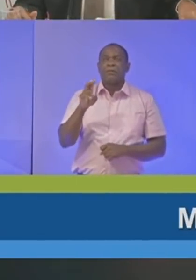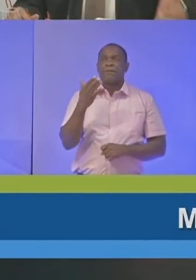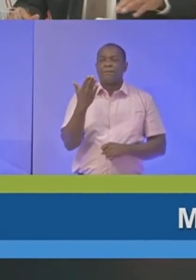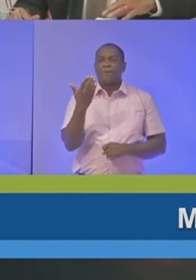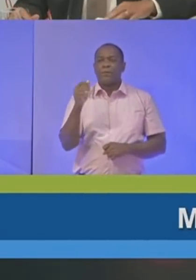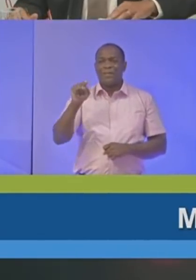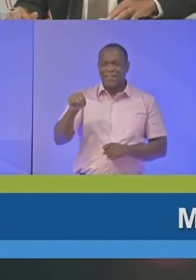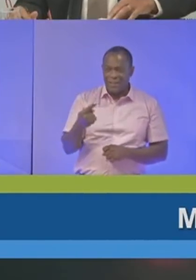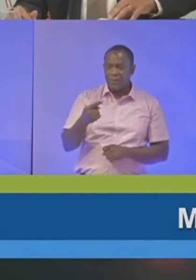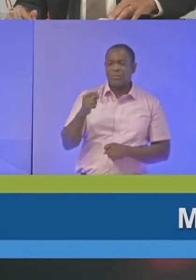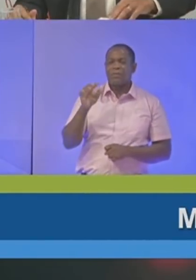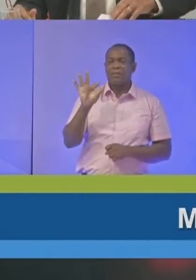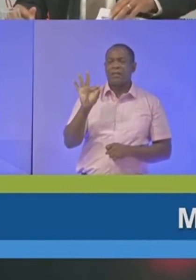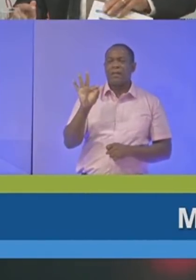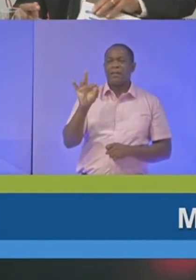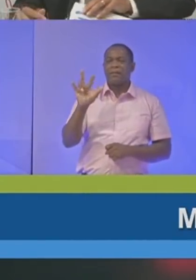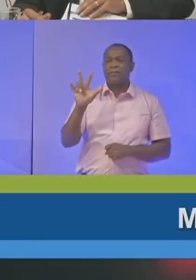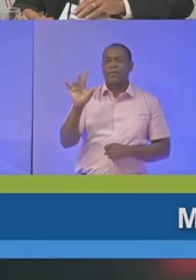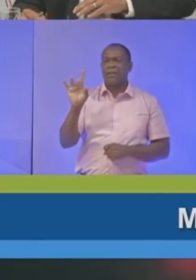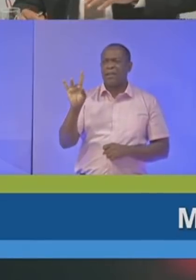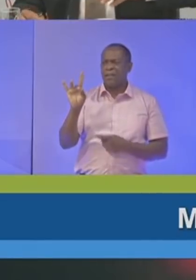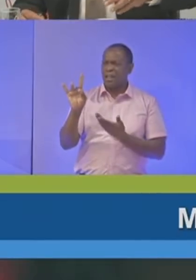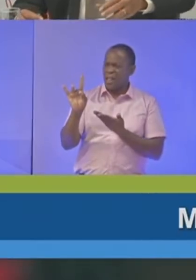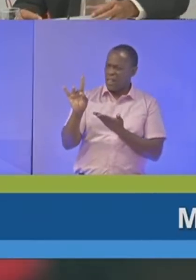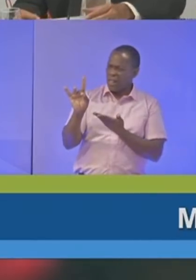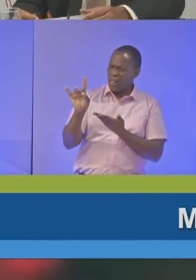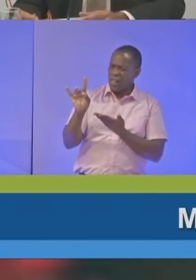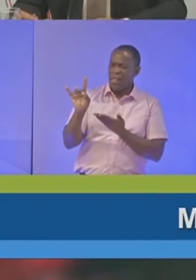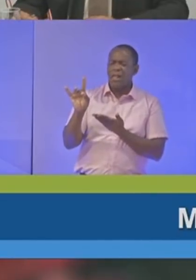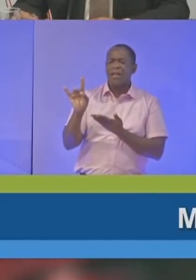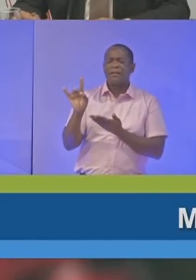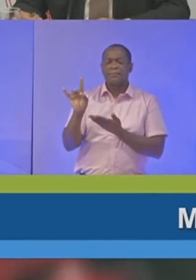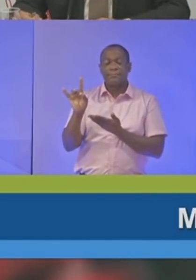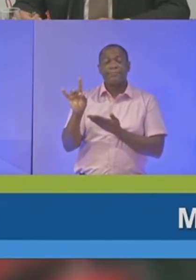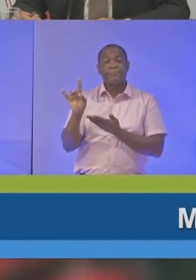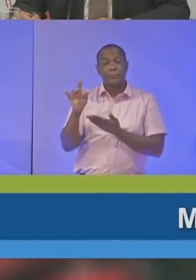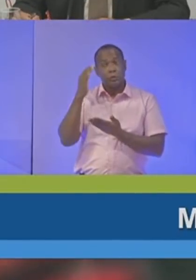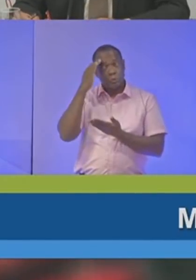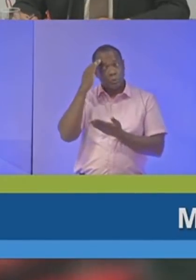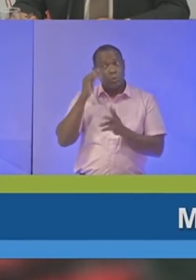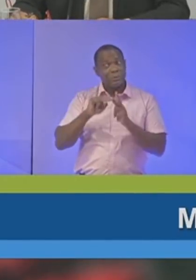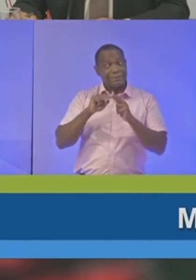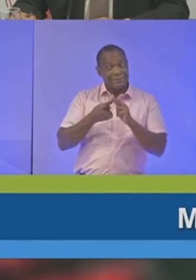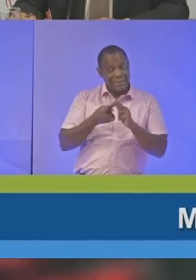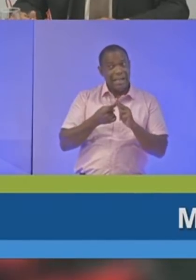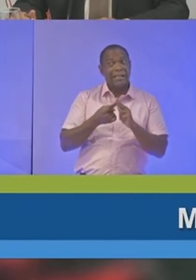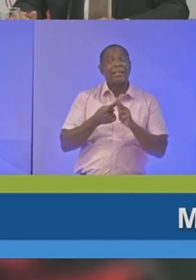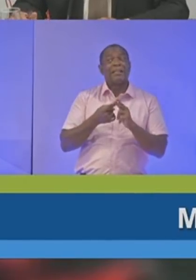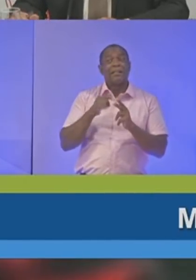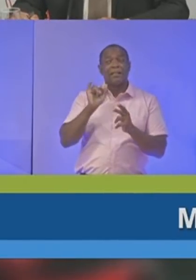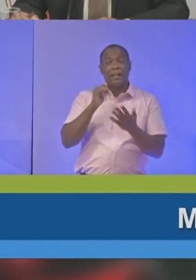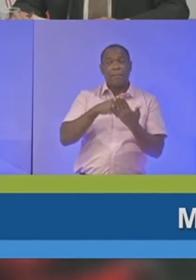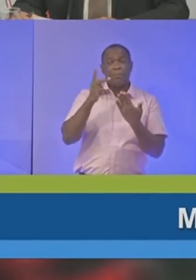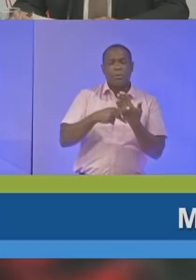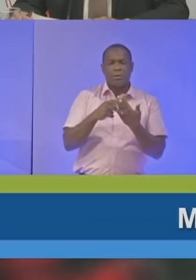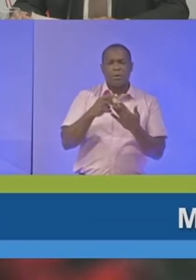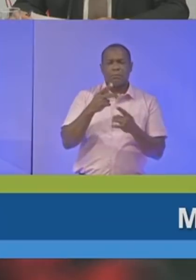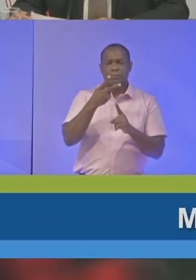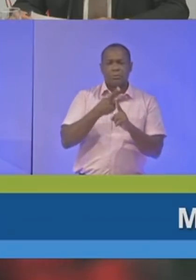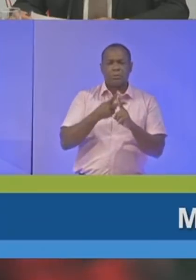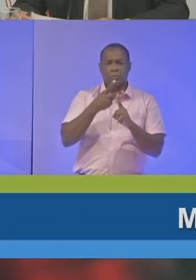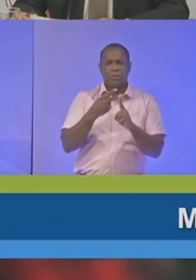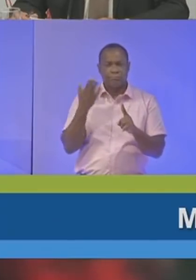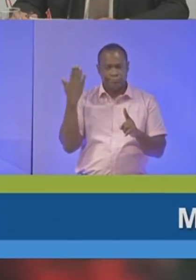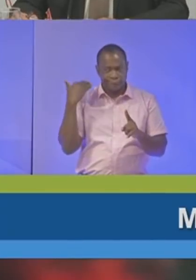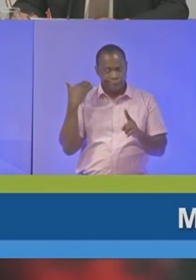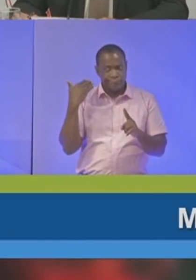114,938 persons. And as you know, we started our booster program 2 months ago. And we are coming to